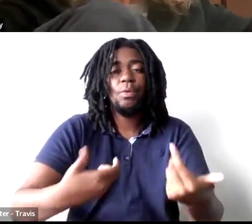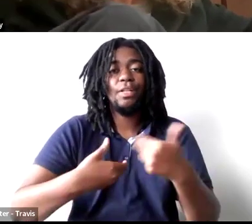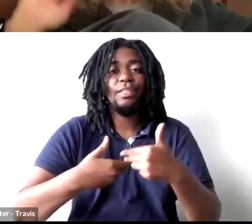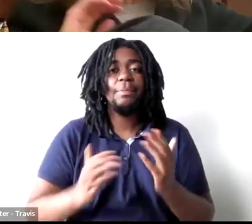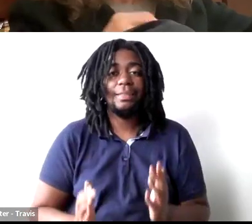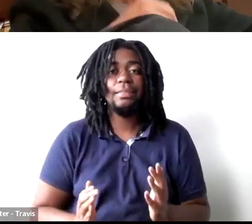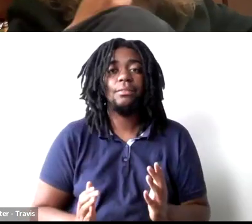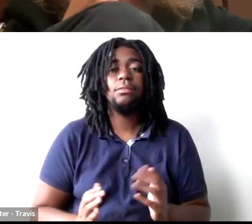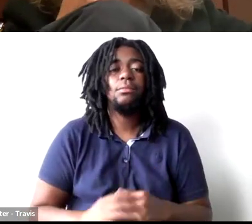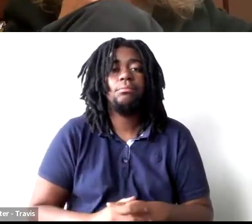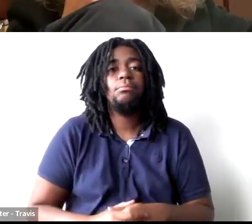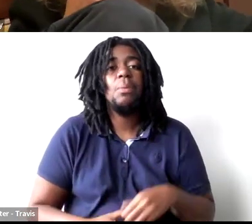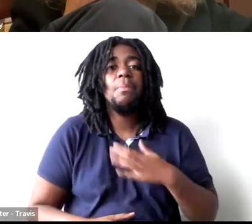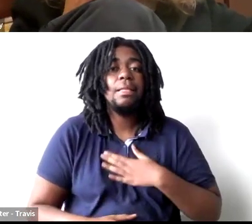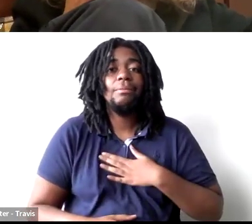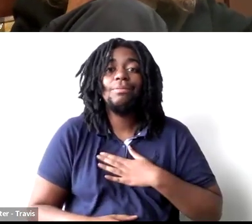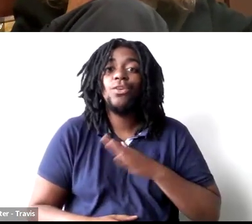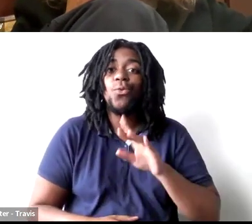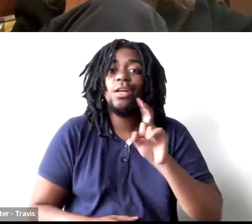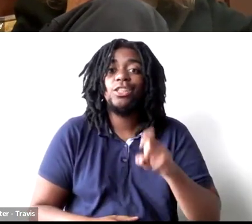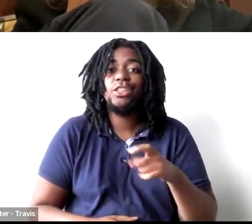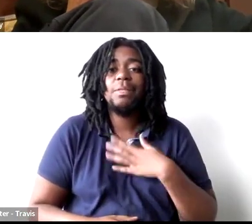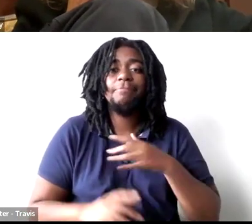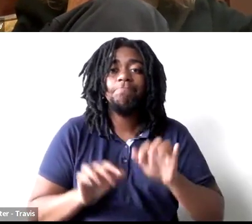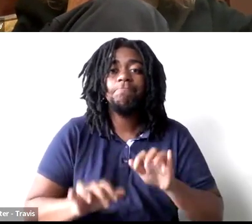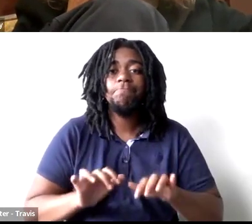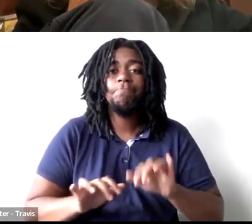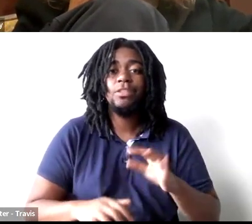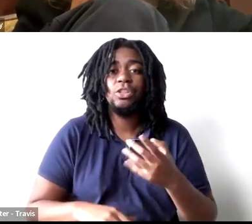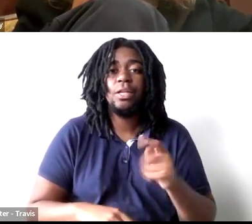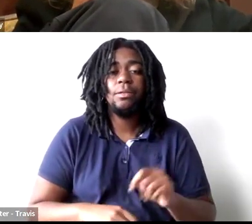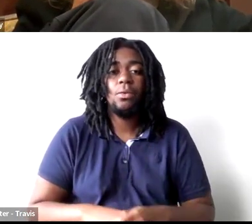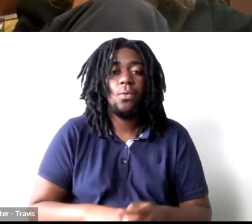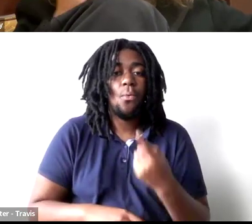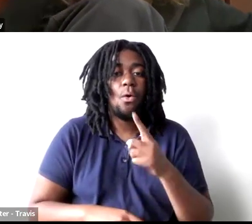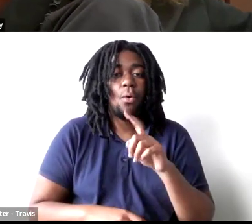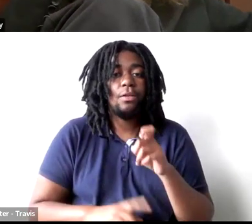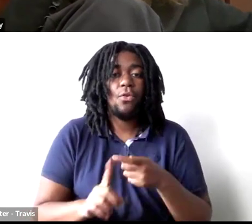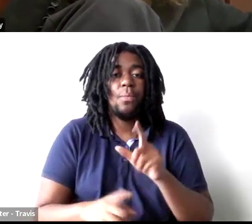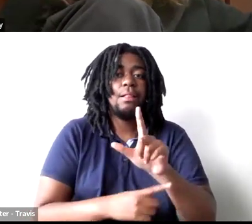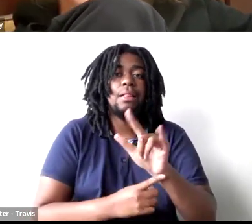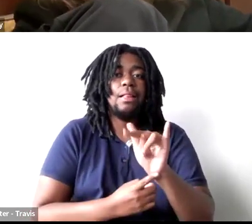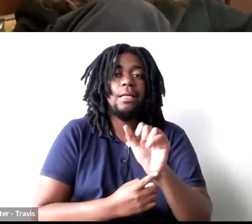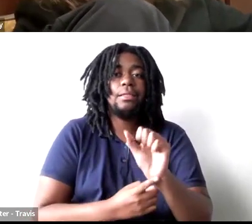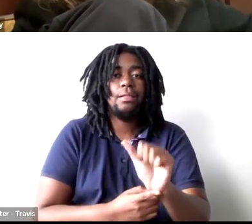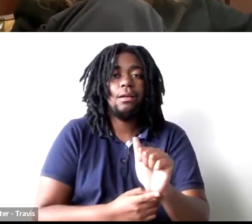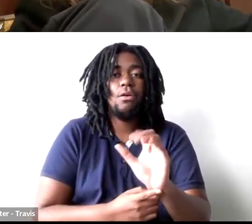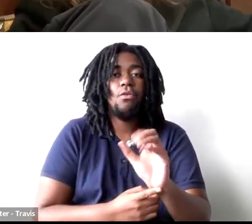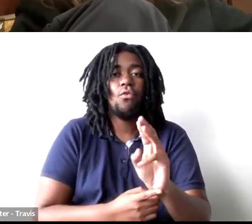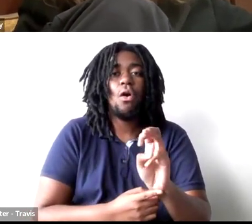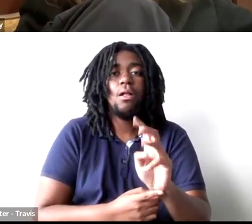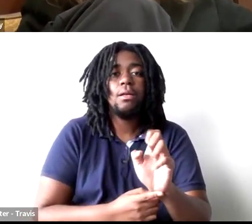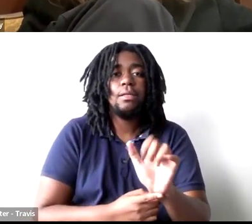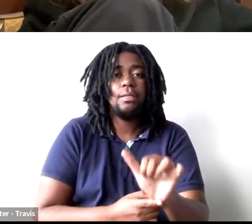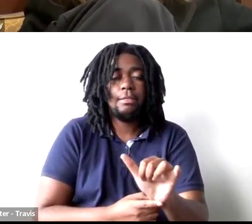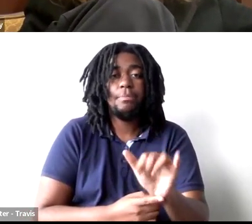program. Please do put your questions in the chat. We've got one from Lisa Crawley. Do we know where in Maryland